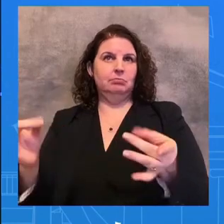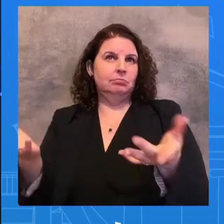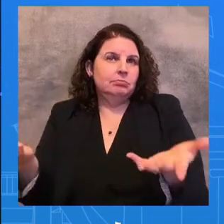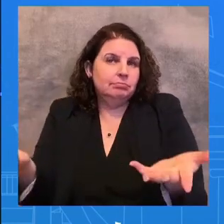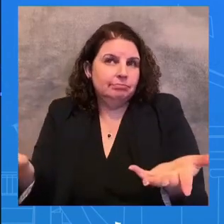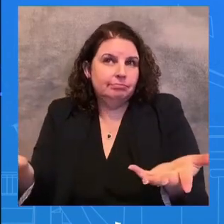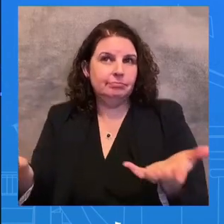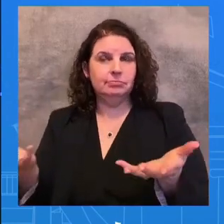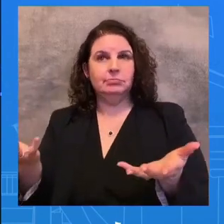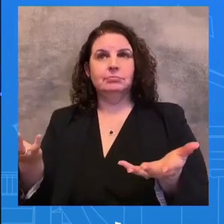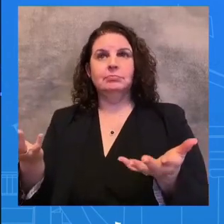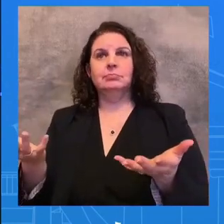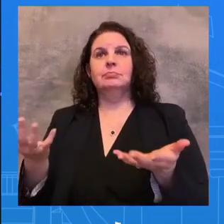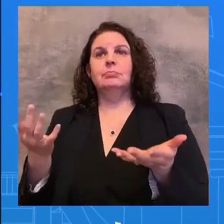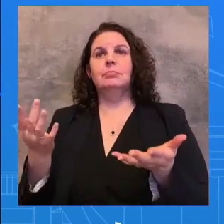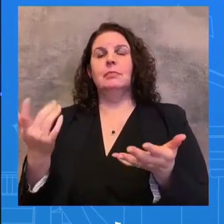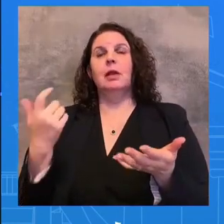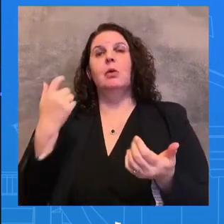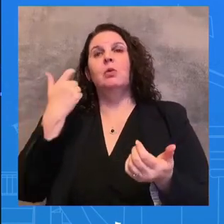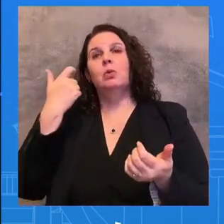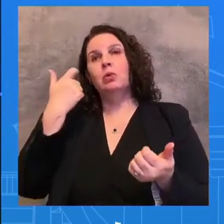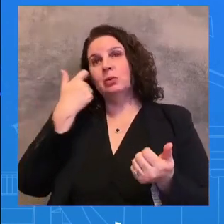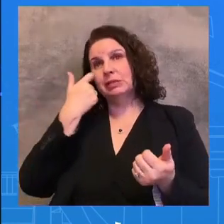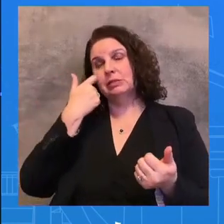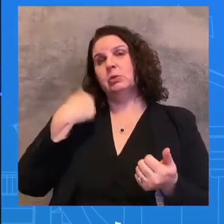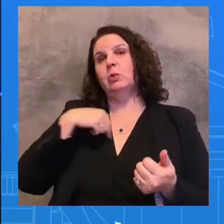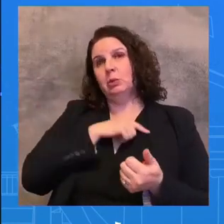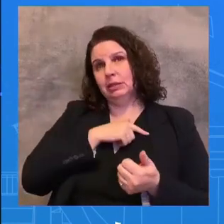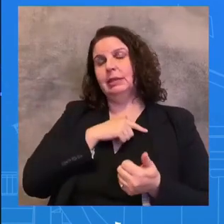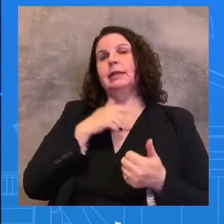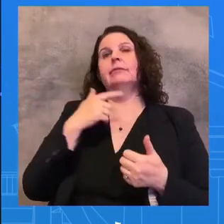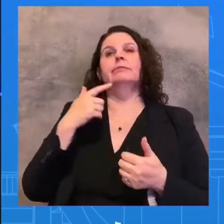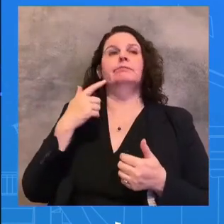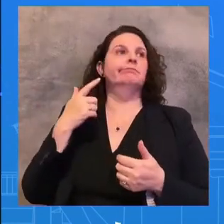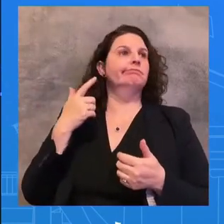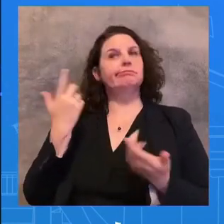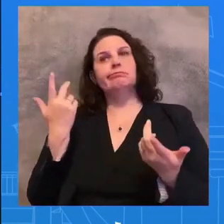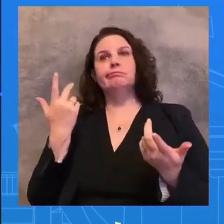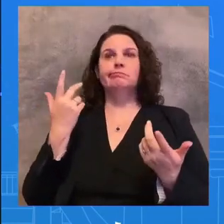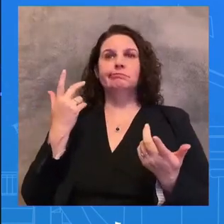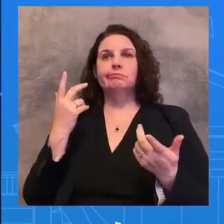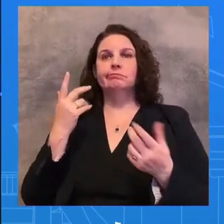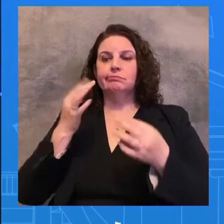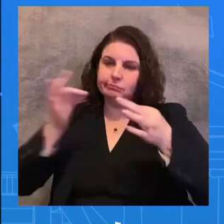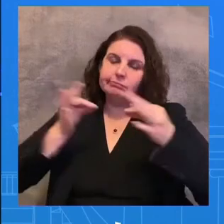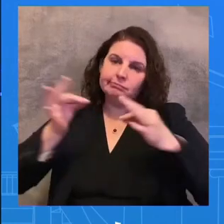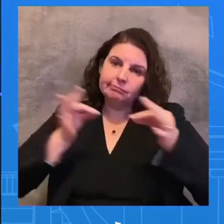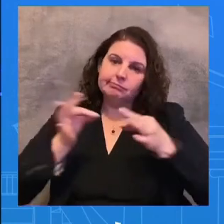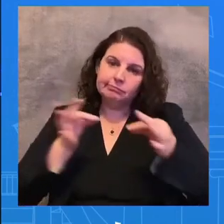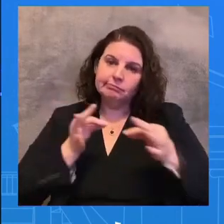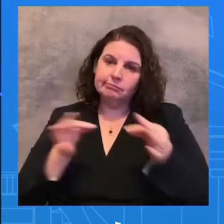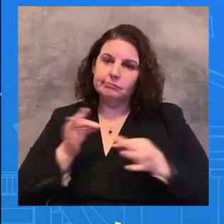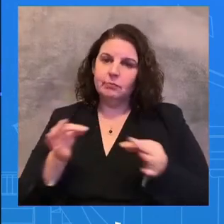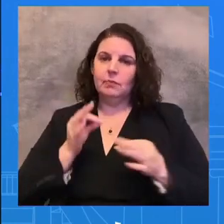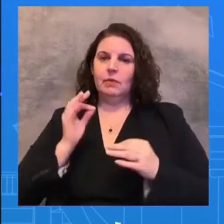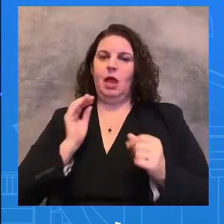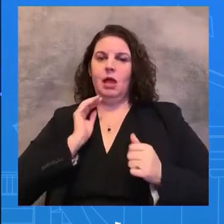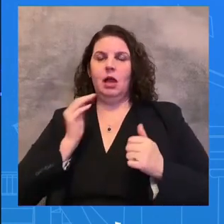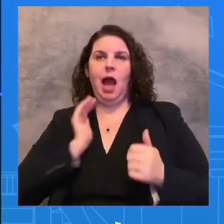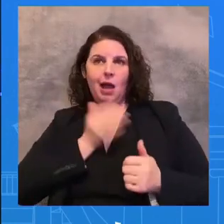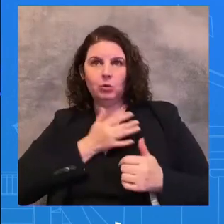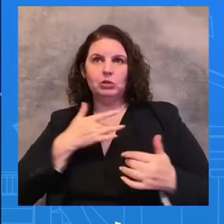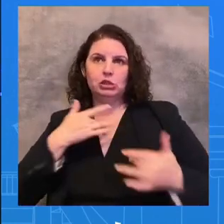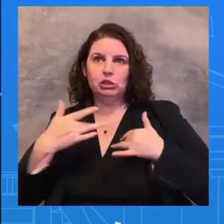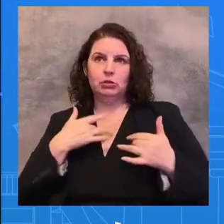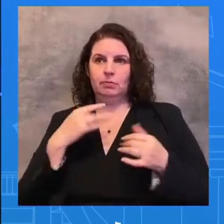been articulating in quite urgent terms our concern about what China is doing to fuel Russia's war machine, not